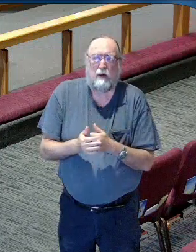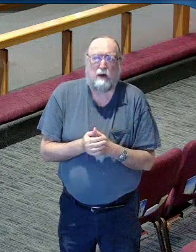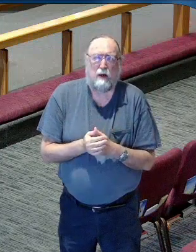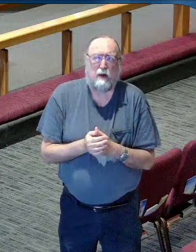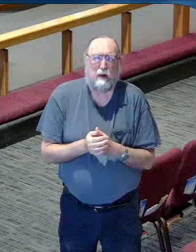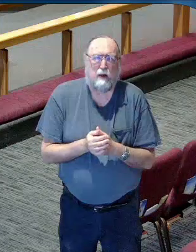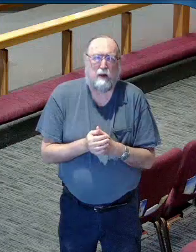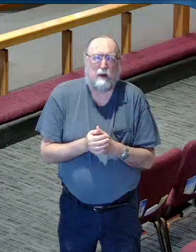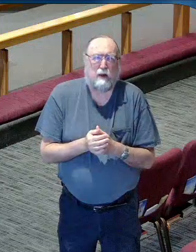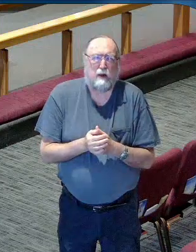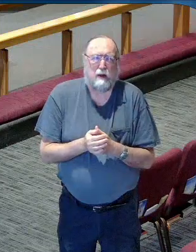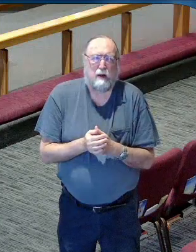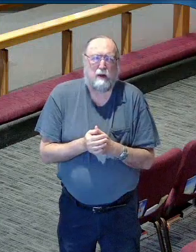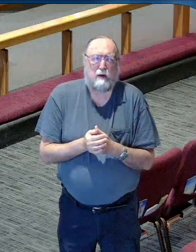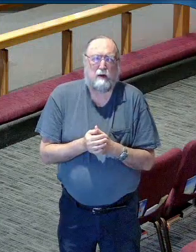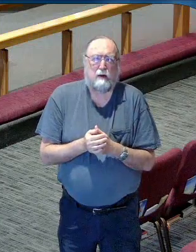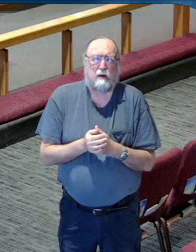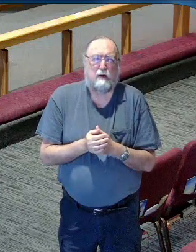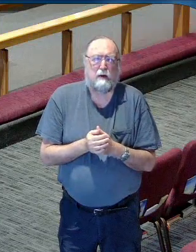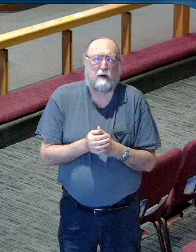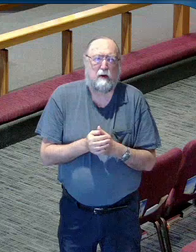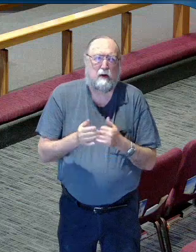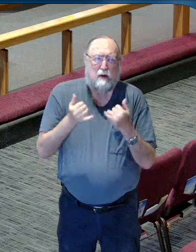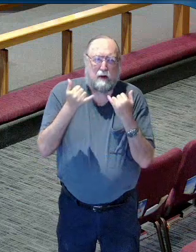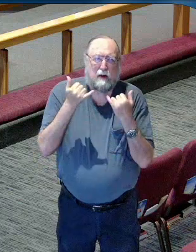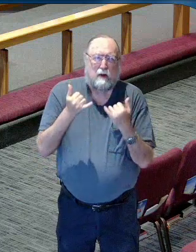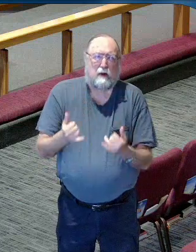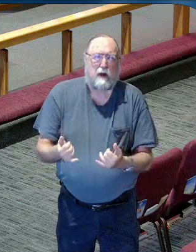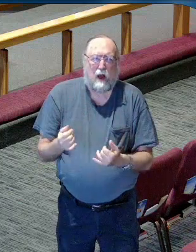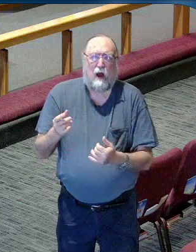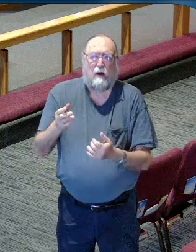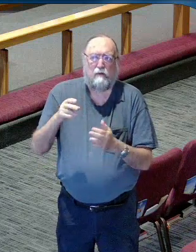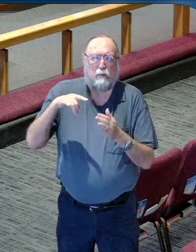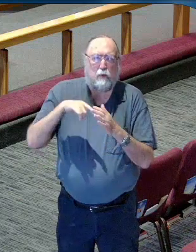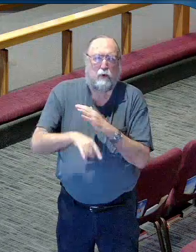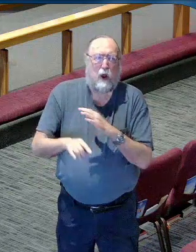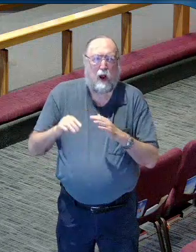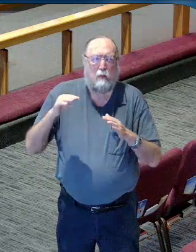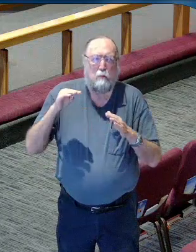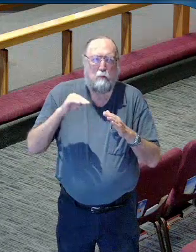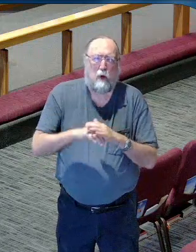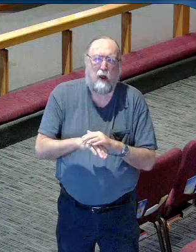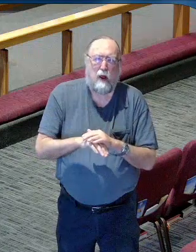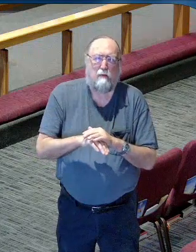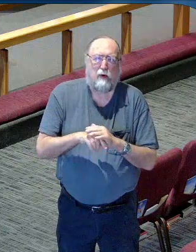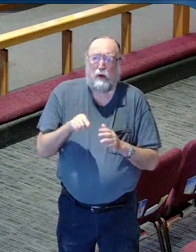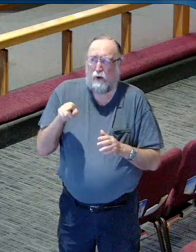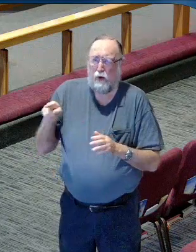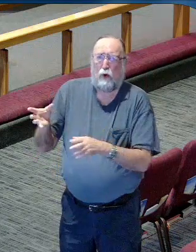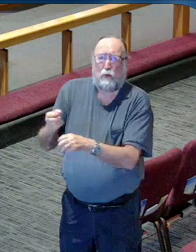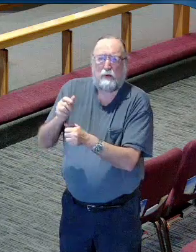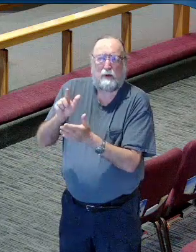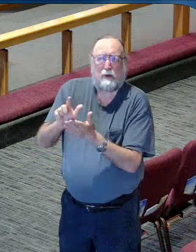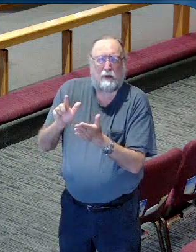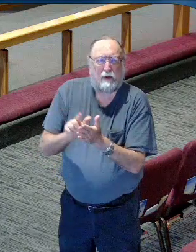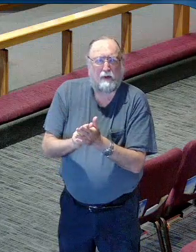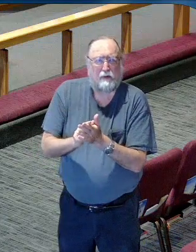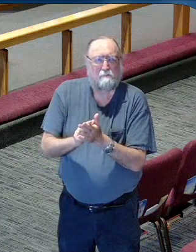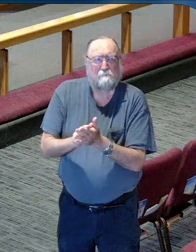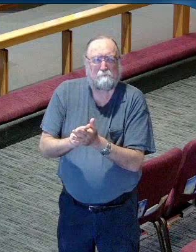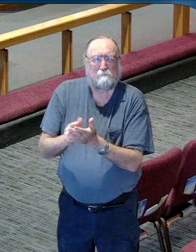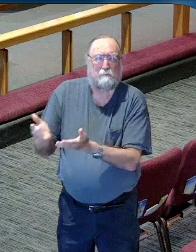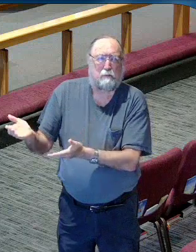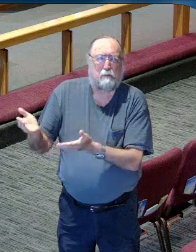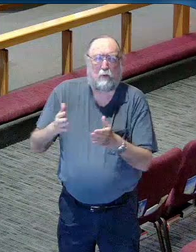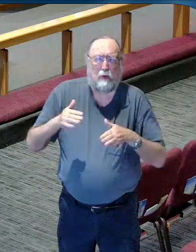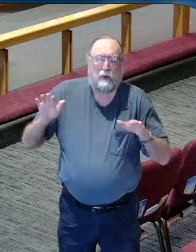beforehand the coming of the righteous one, whom you have now betrayed and murdered. You who received the law as delivered by angels